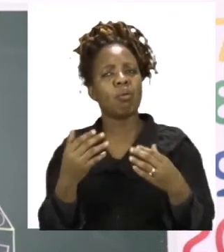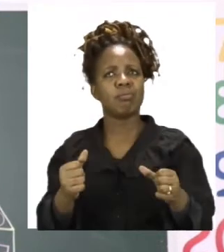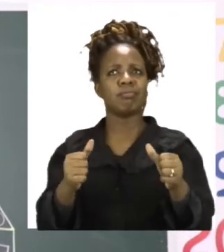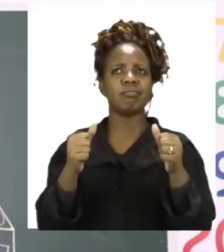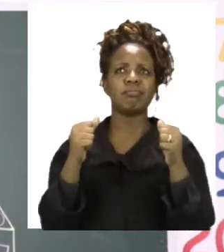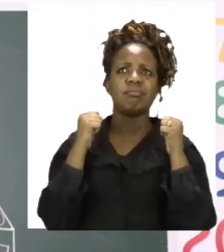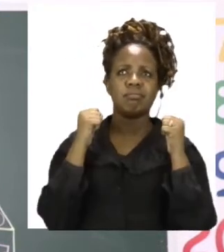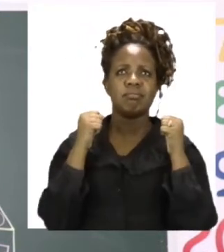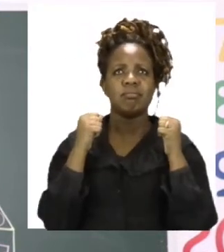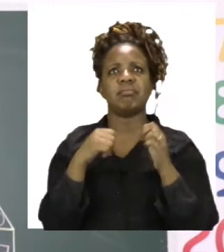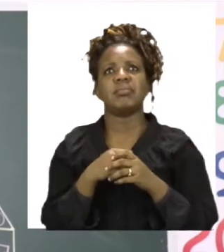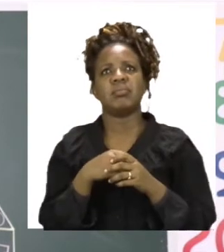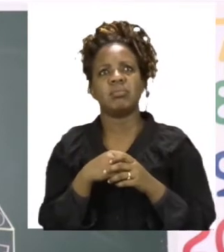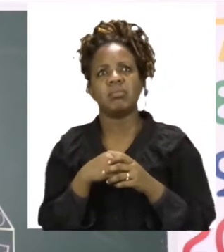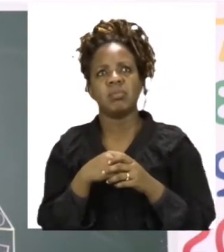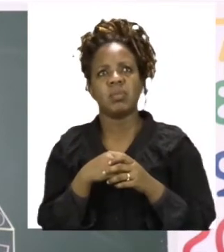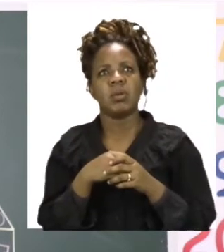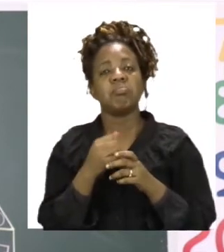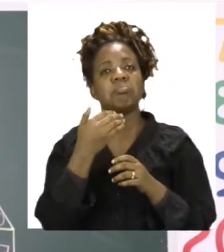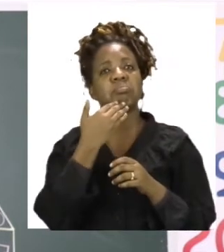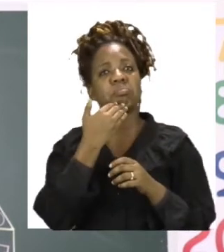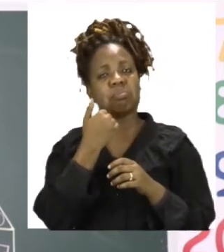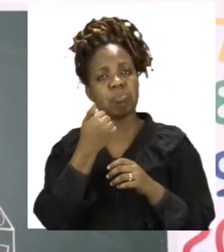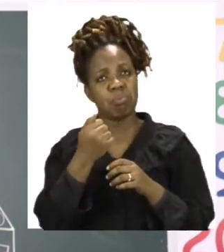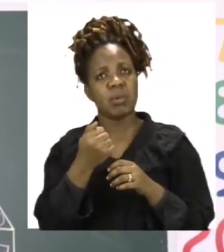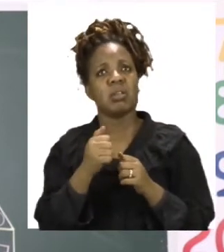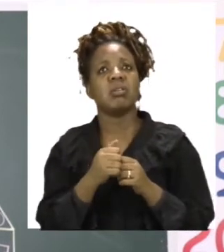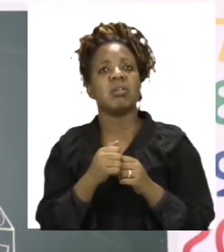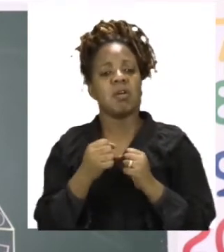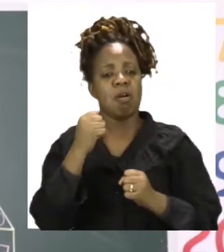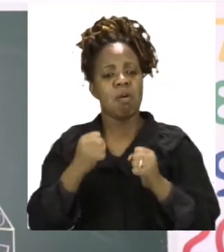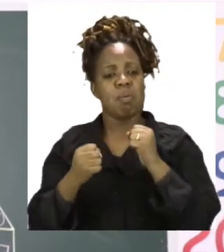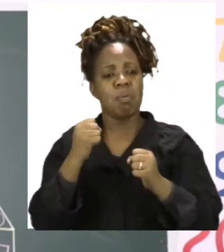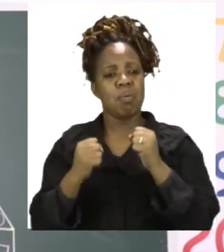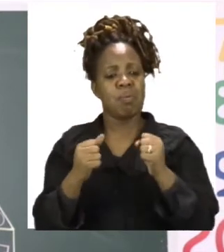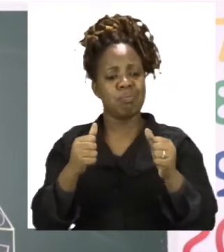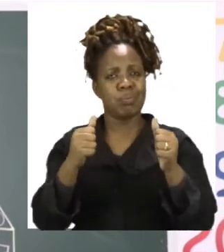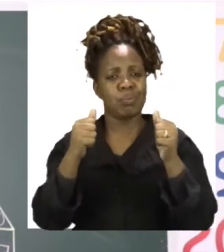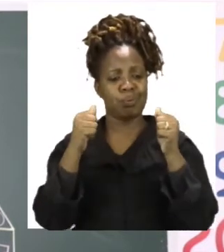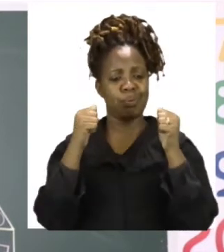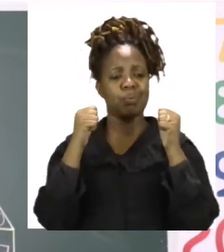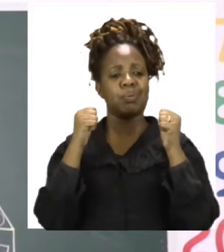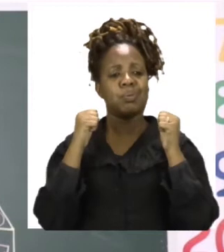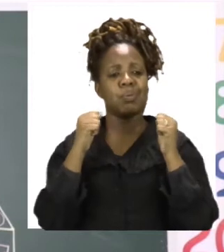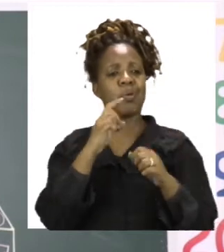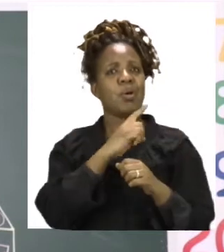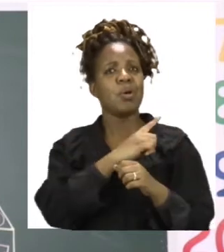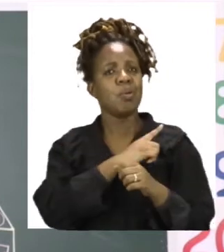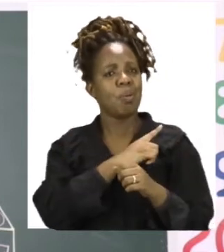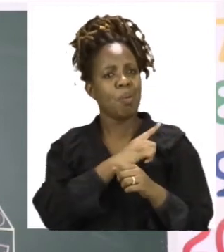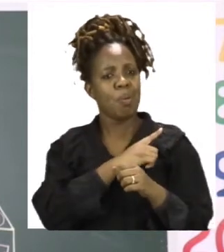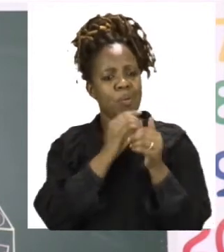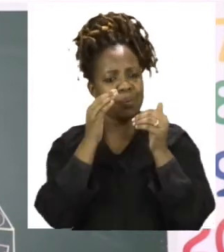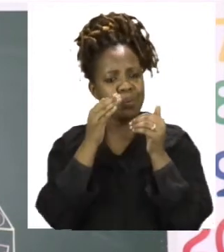from? We check, and we say, Petrus, you are on block number